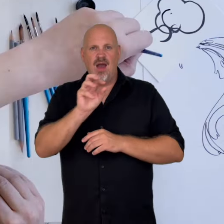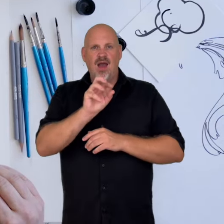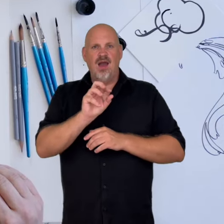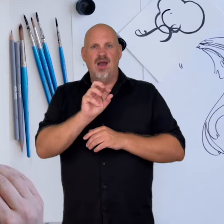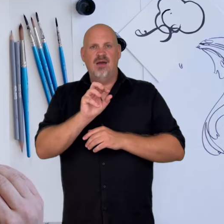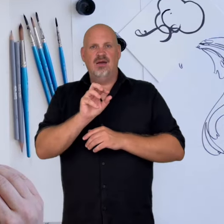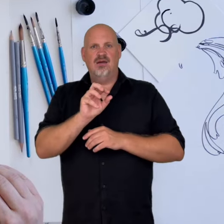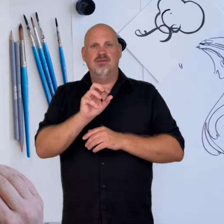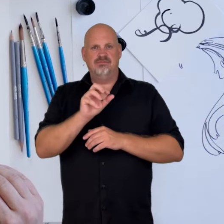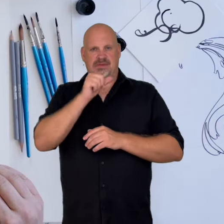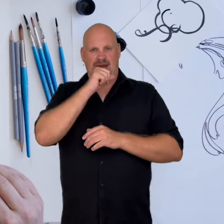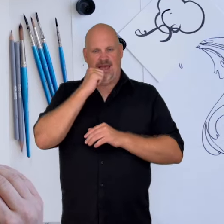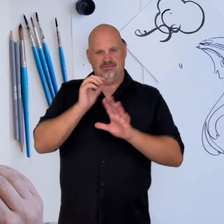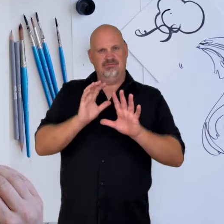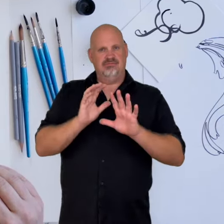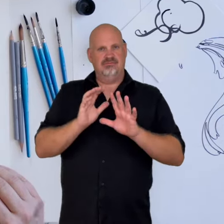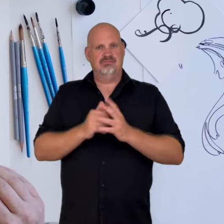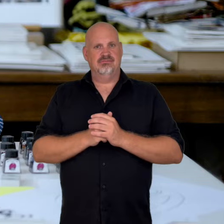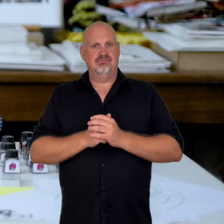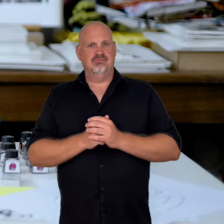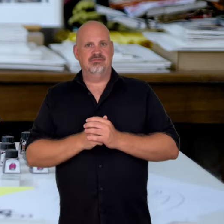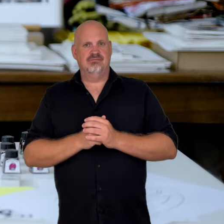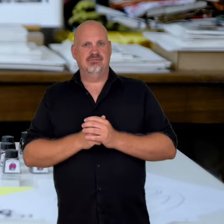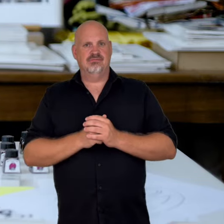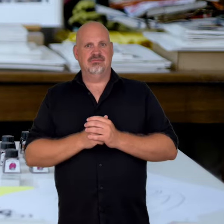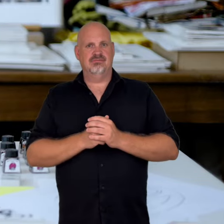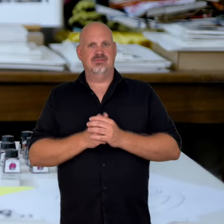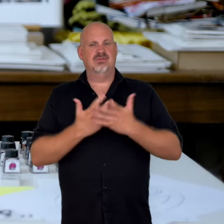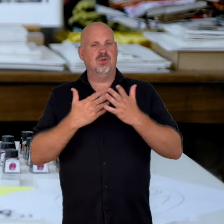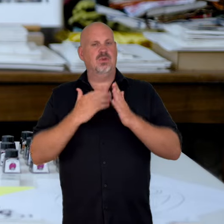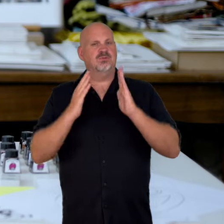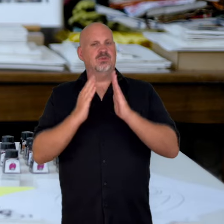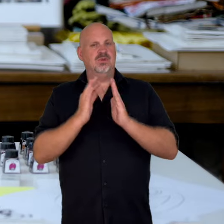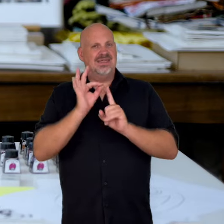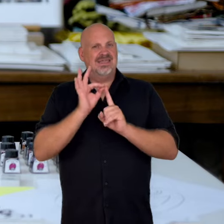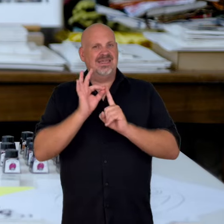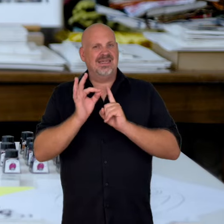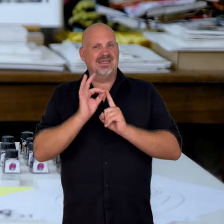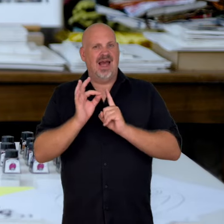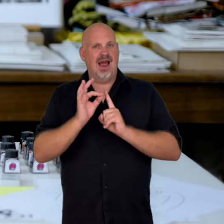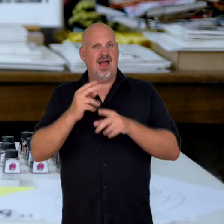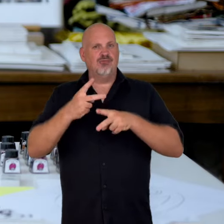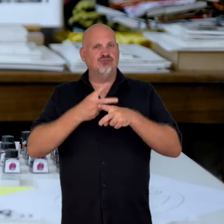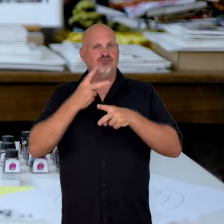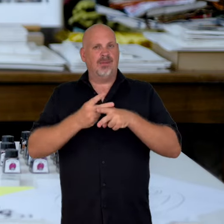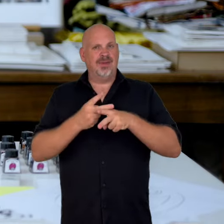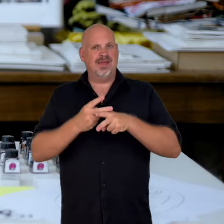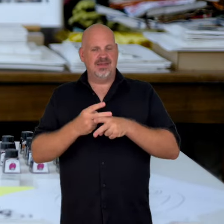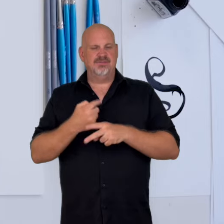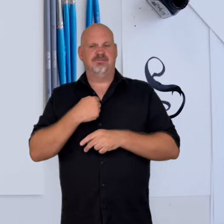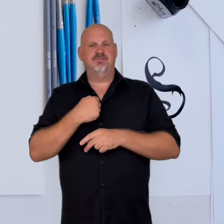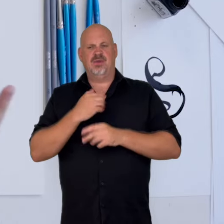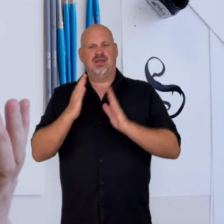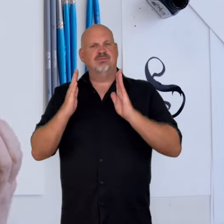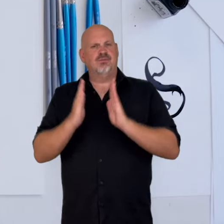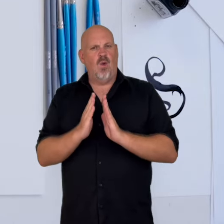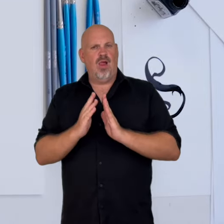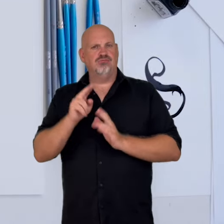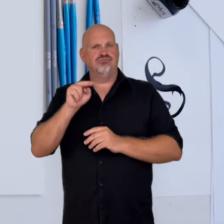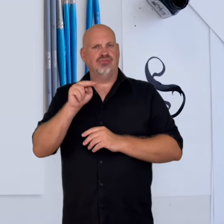So we're filling in all of the areas, got some large brush strokes here, getting these elements